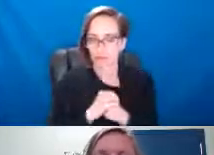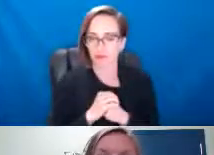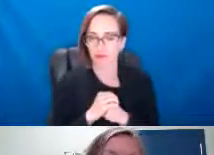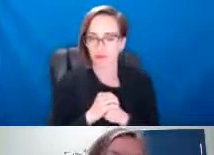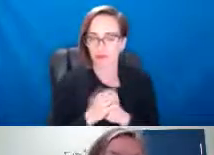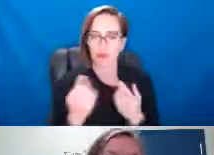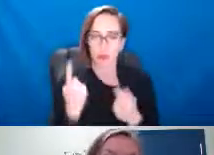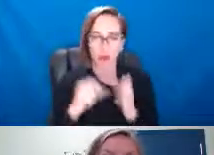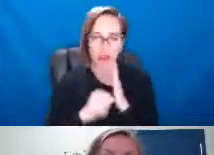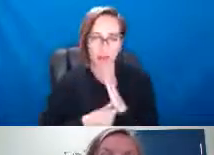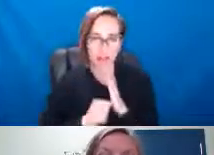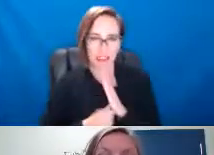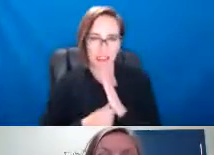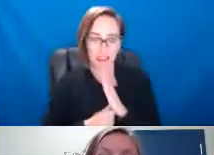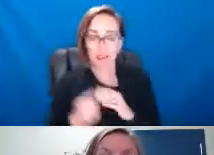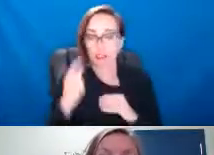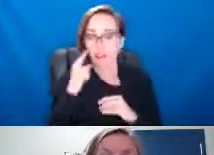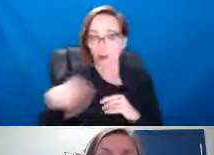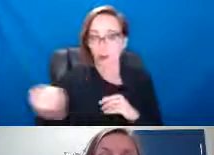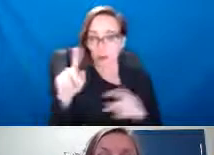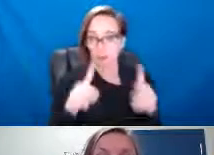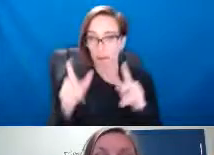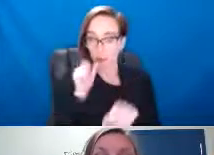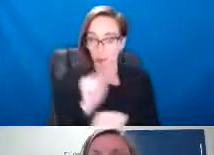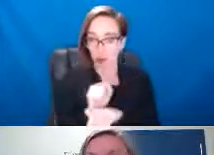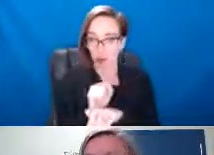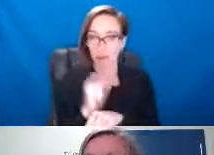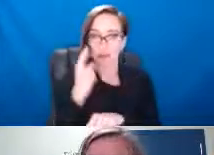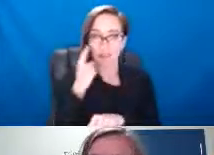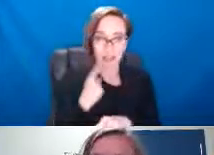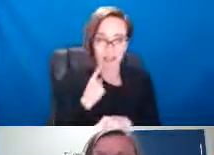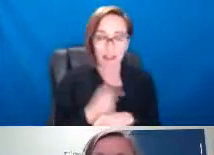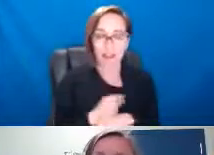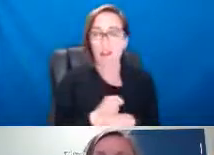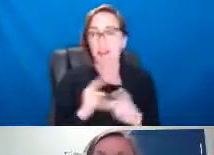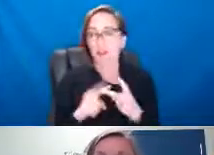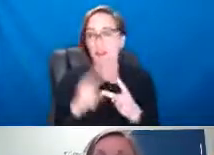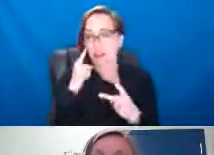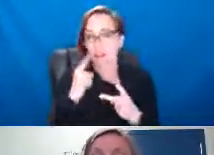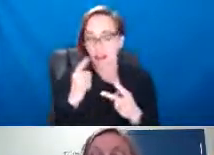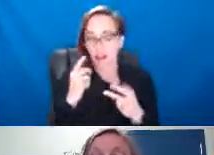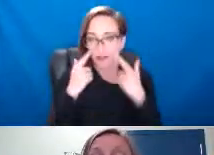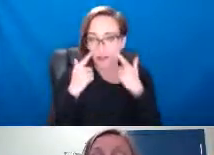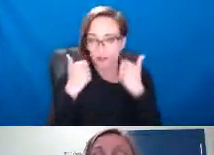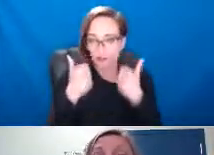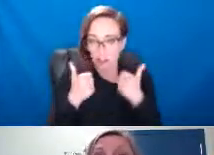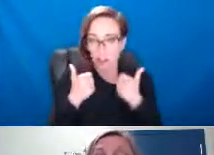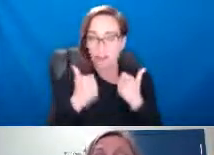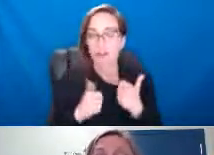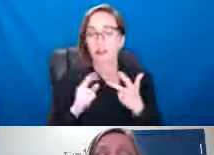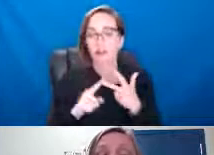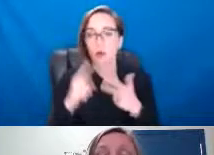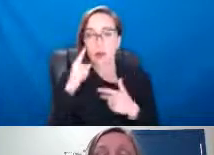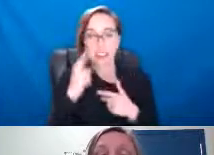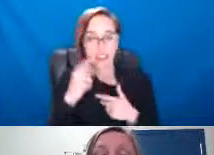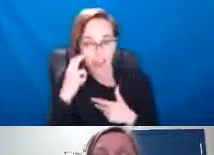of you who might work with deaf, low vision, deaf-blind individuals who use sign language,